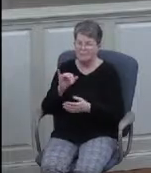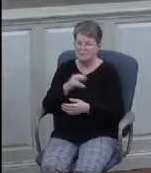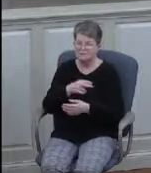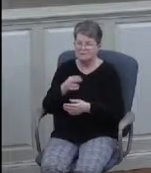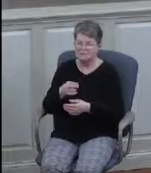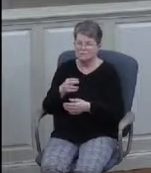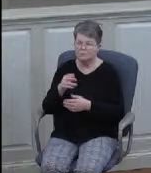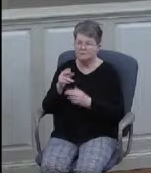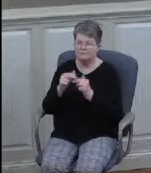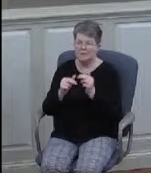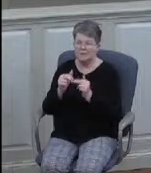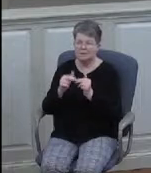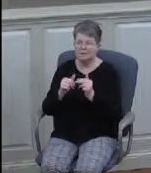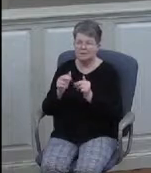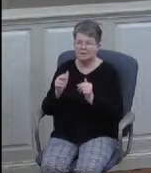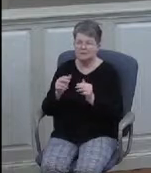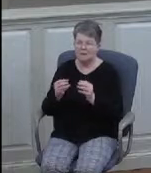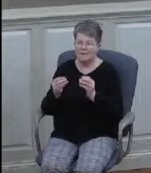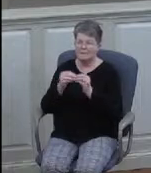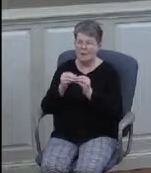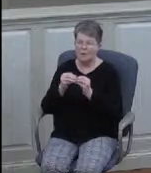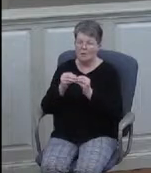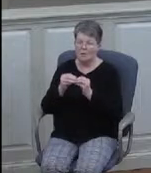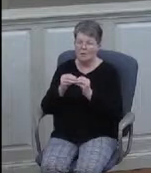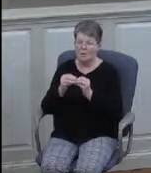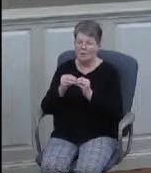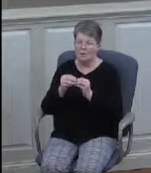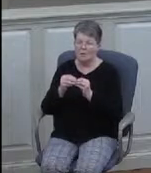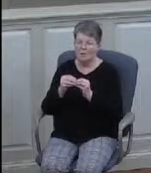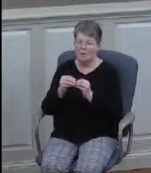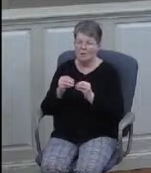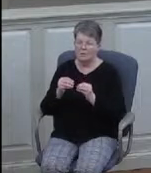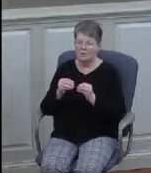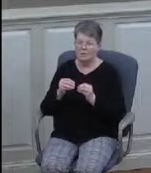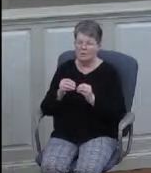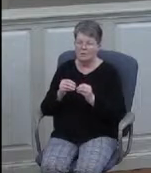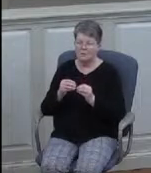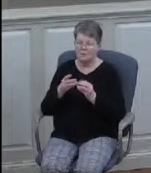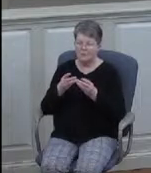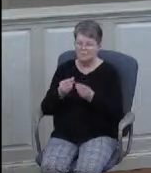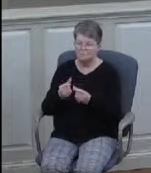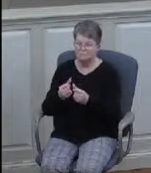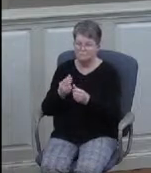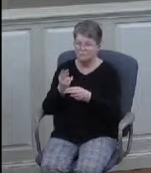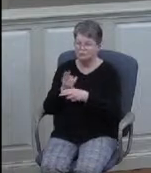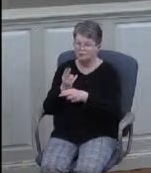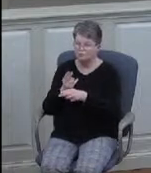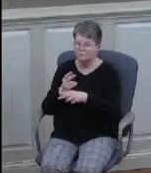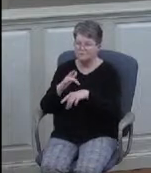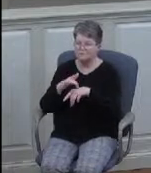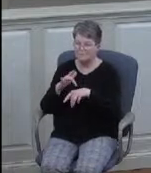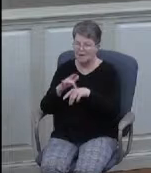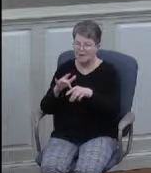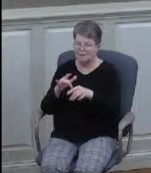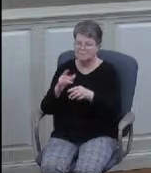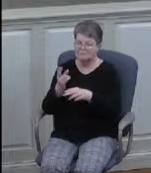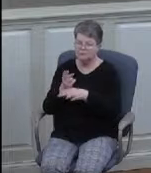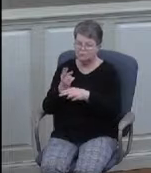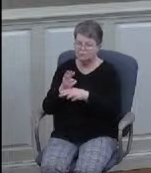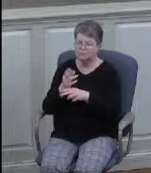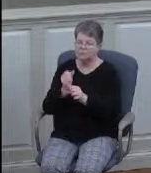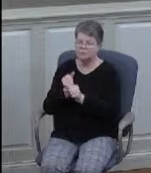buildings more efficiently and more extensively utilized and space utilized and create some new